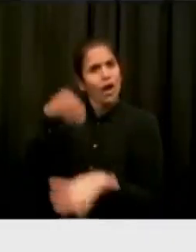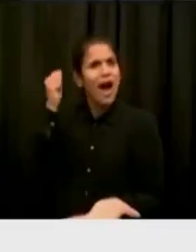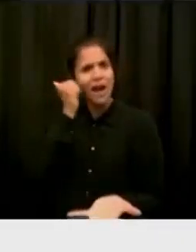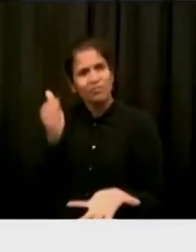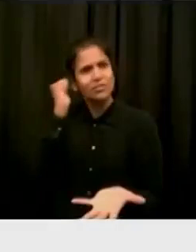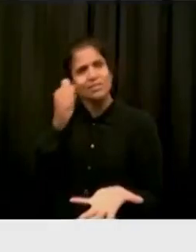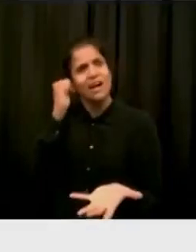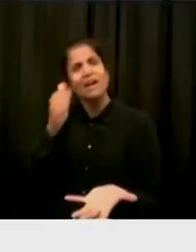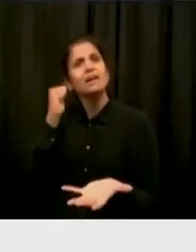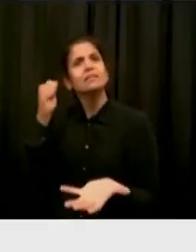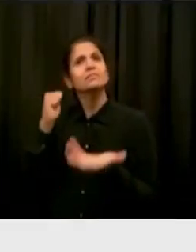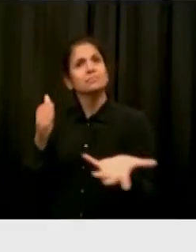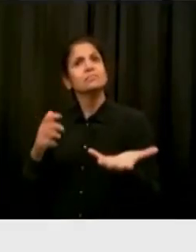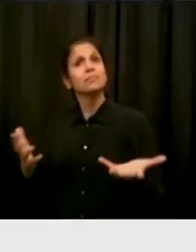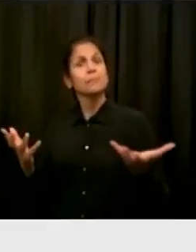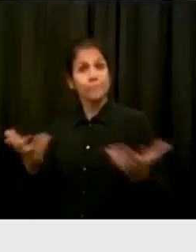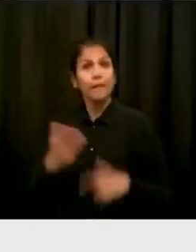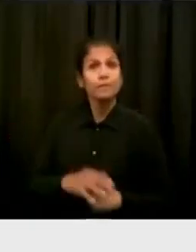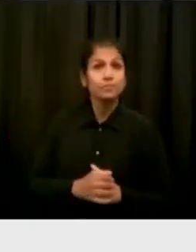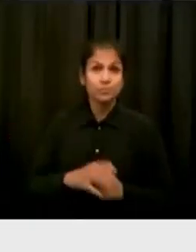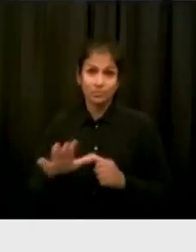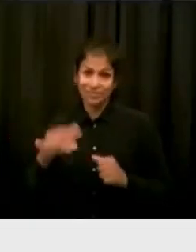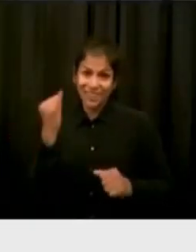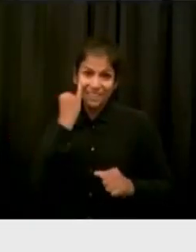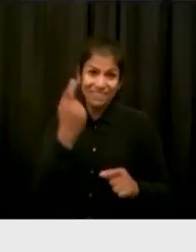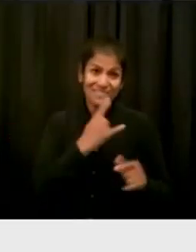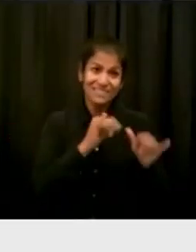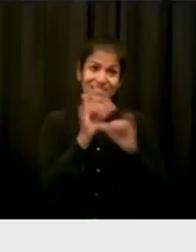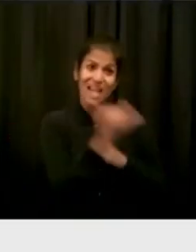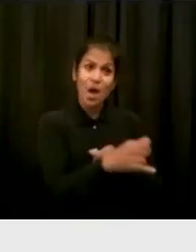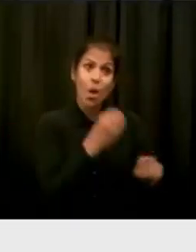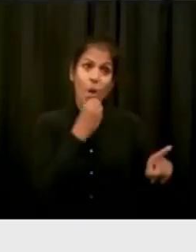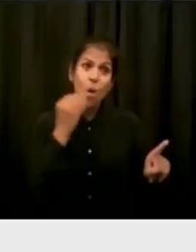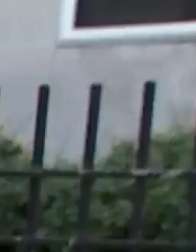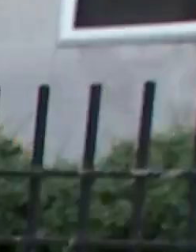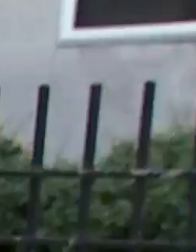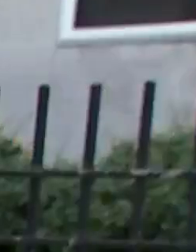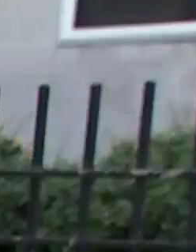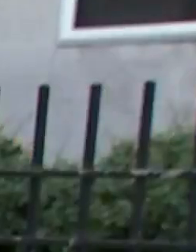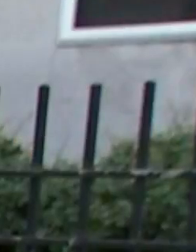Nobody's hiding anything here. So you're almost darned if you do and darned if you don't.